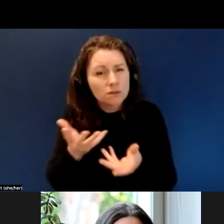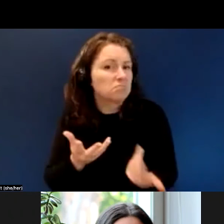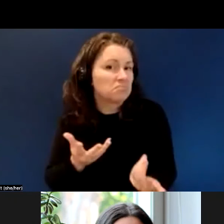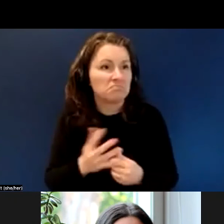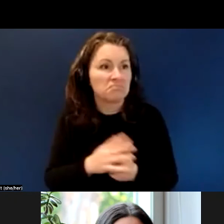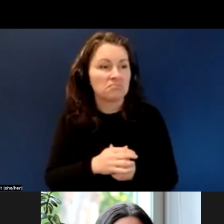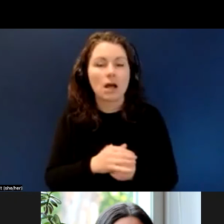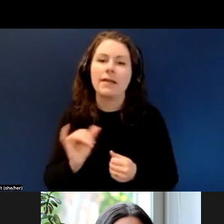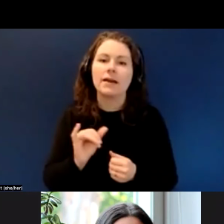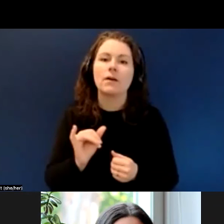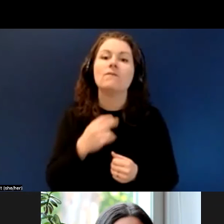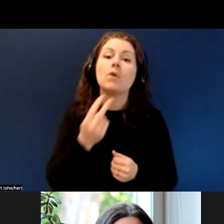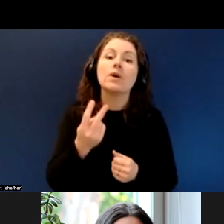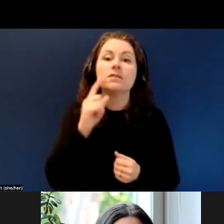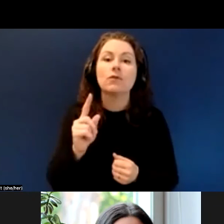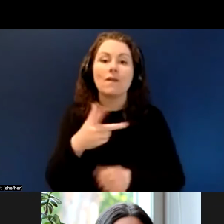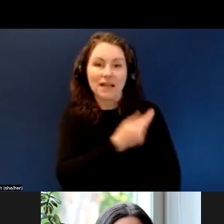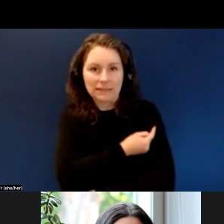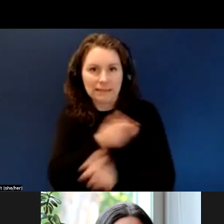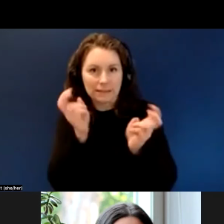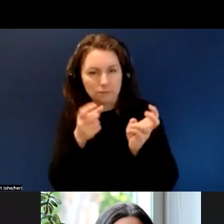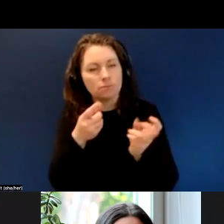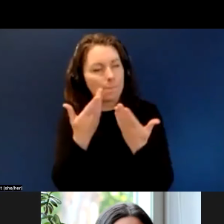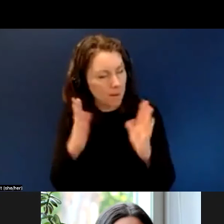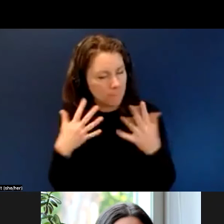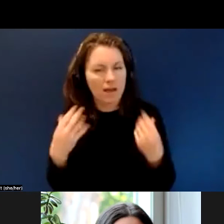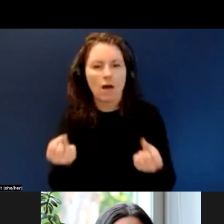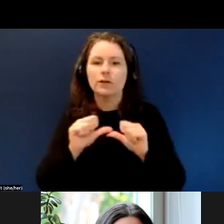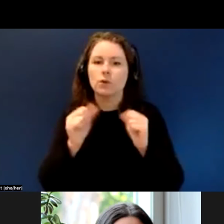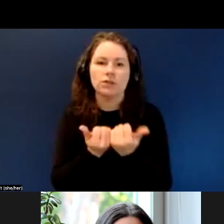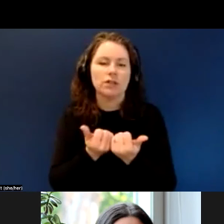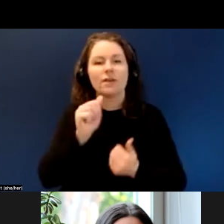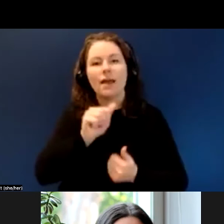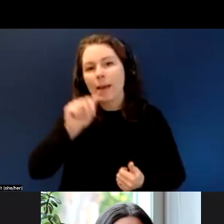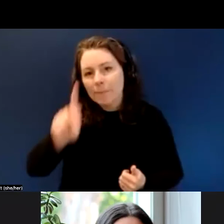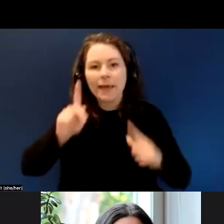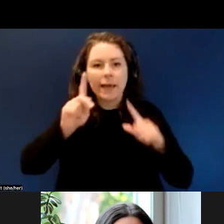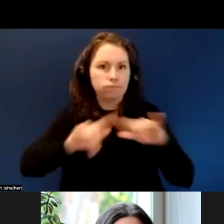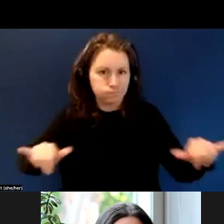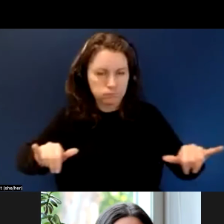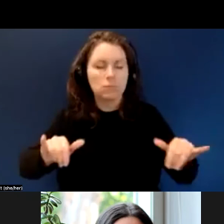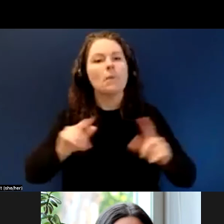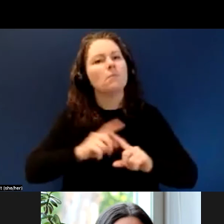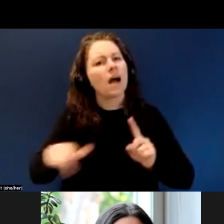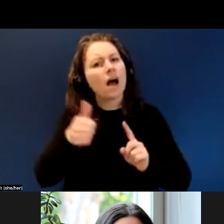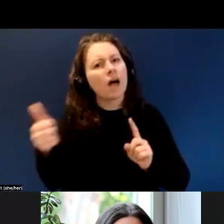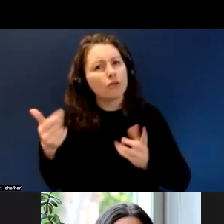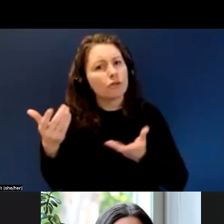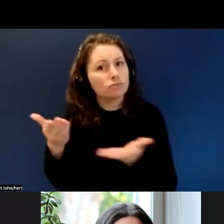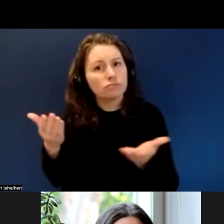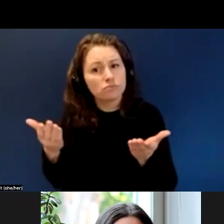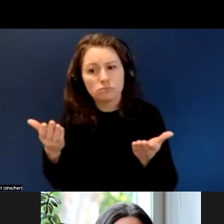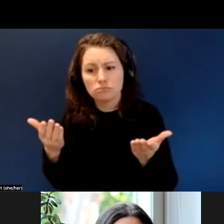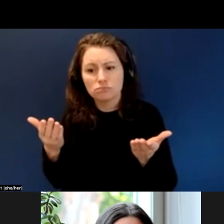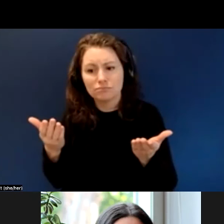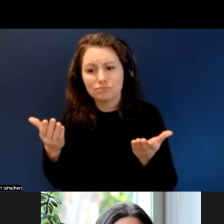okay, so Voices for Vaccines, I mean, certainly Public Health Association websites, AAP, all those places, but are there other, that's what I was just getting,